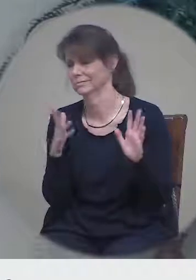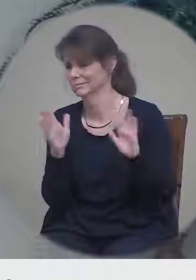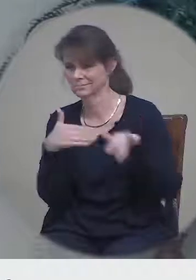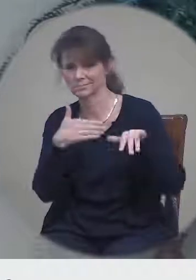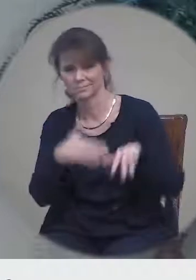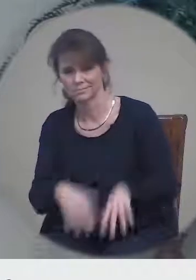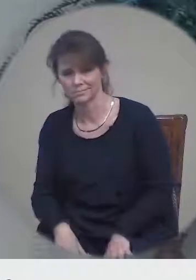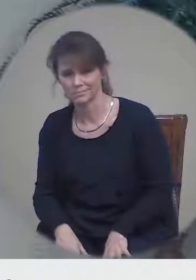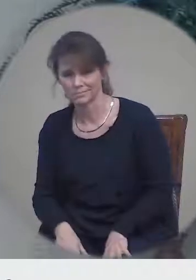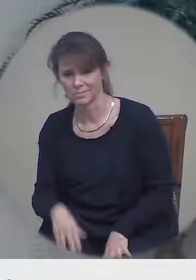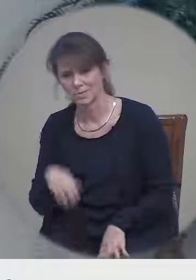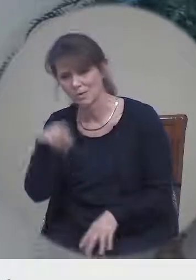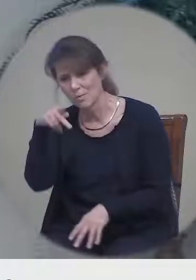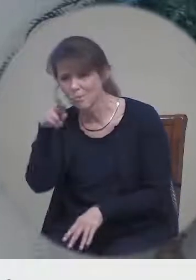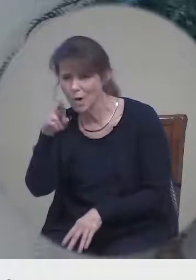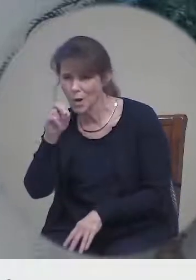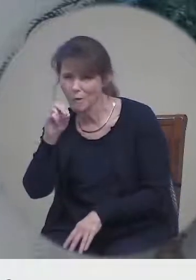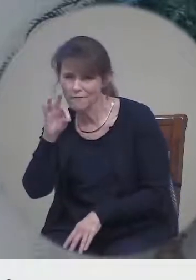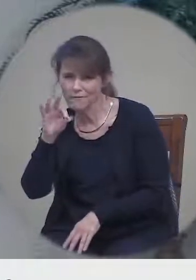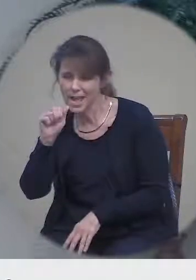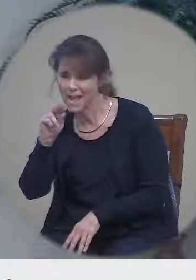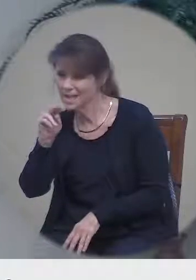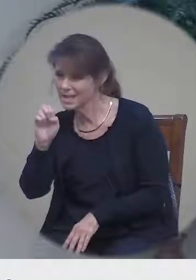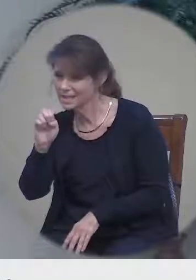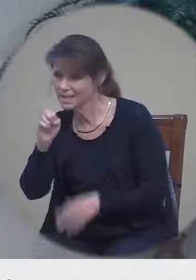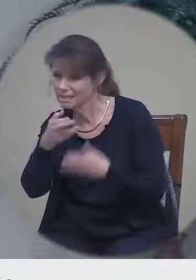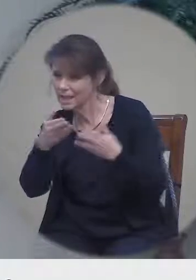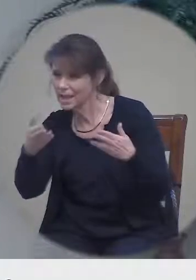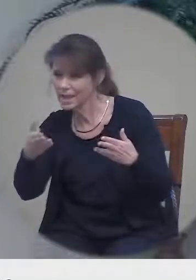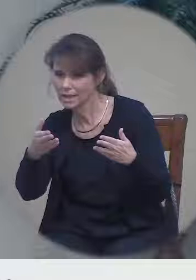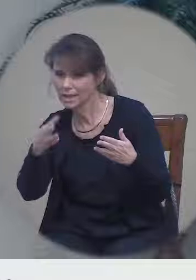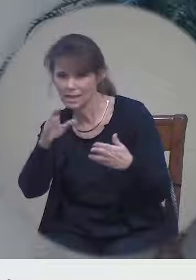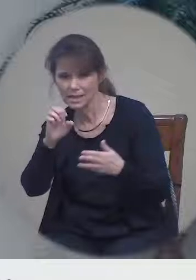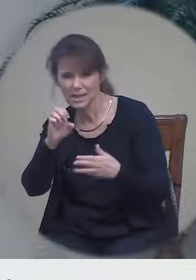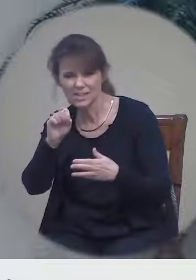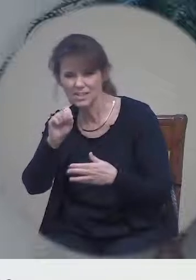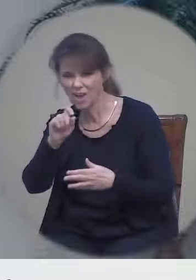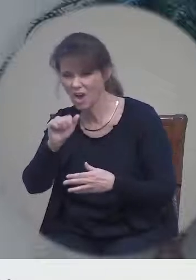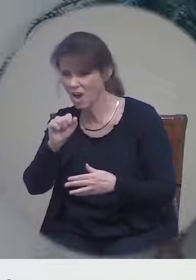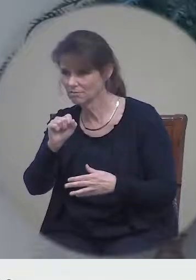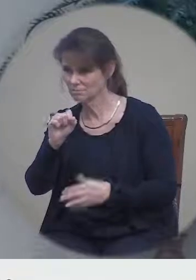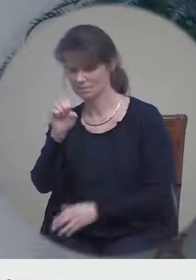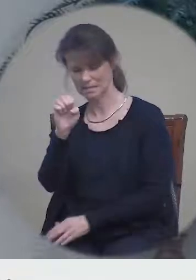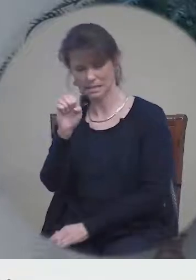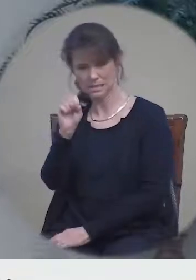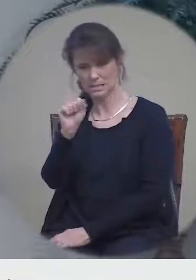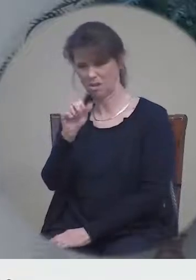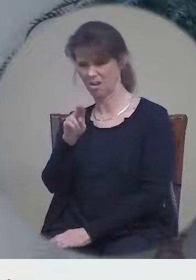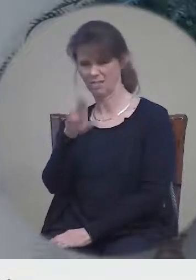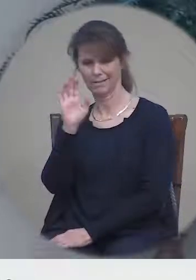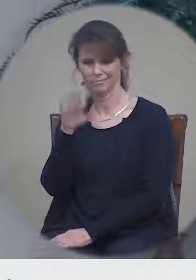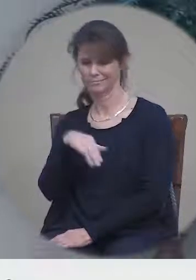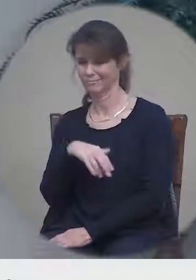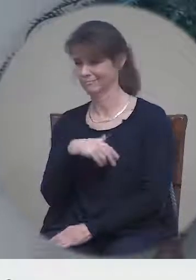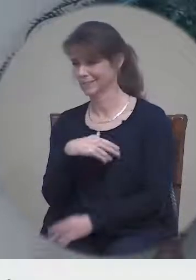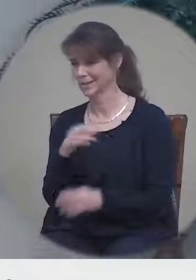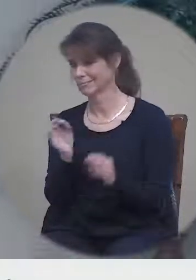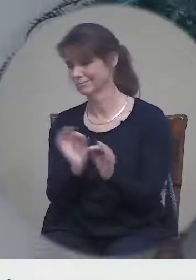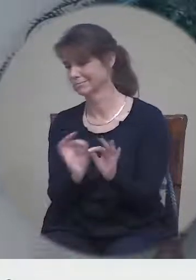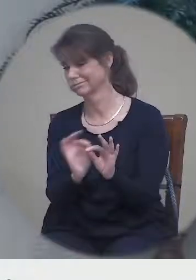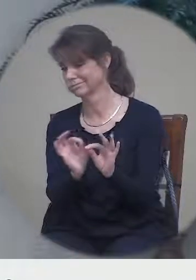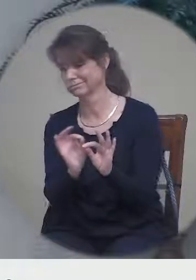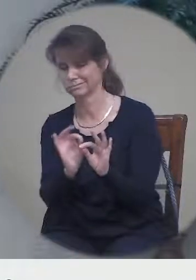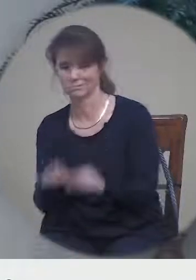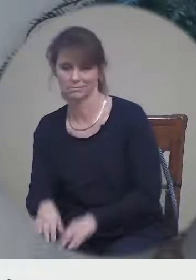What's that mean, a profane thing? Common, ordinary, an everyday